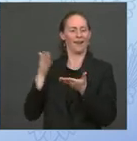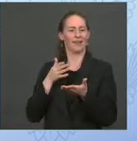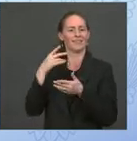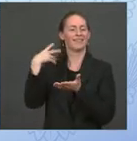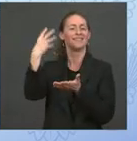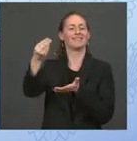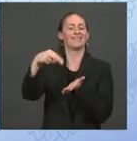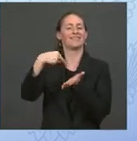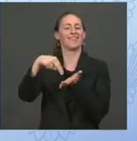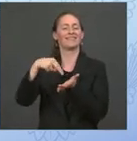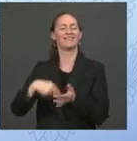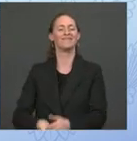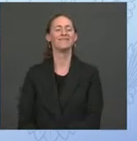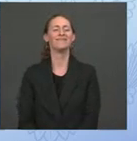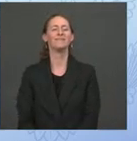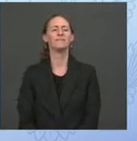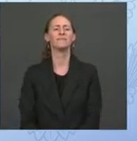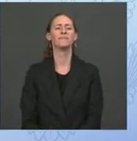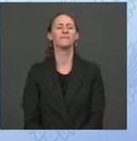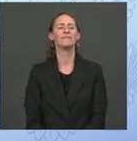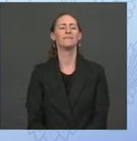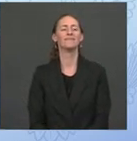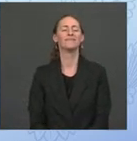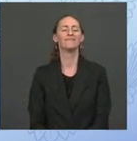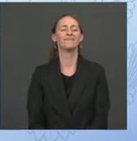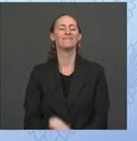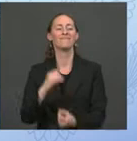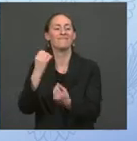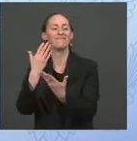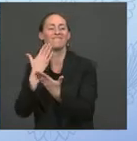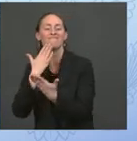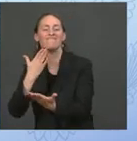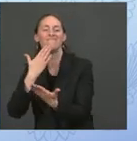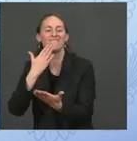Education Program in Newcastle, and